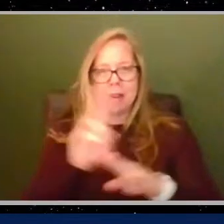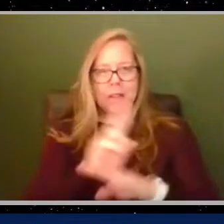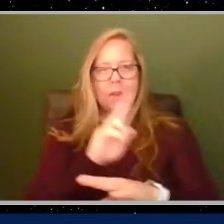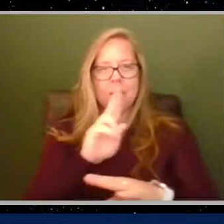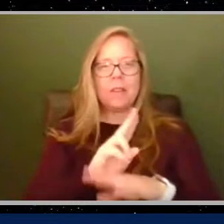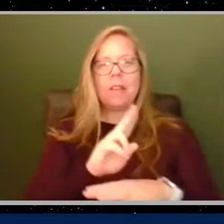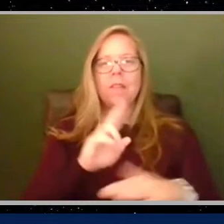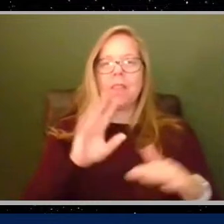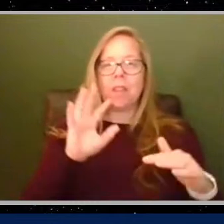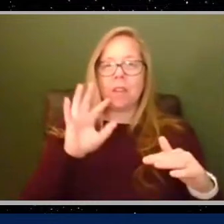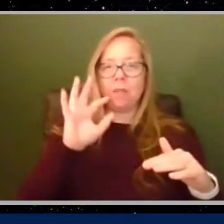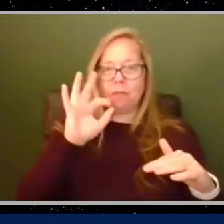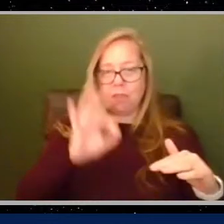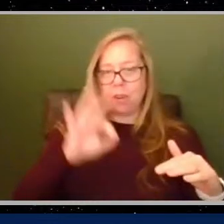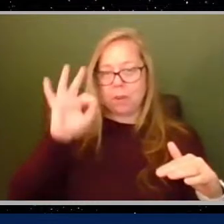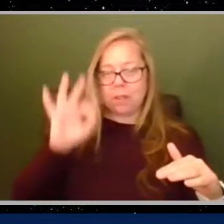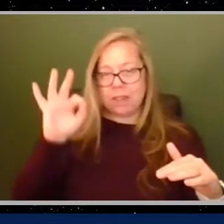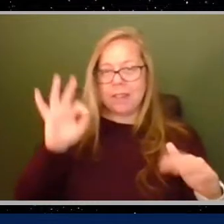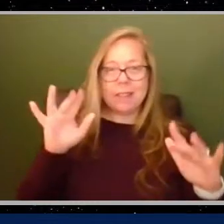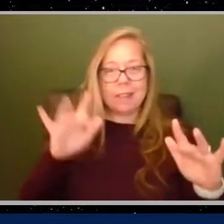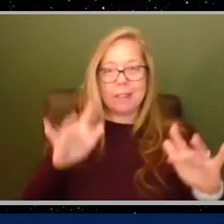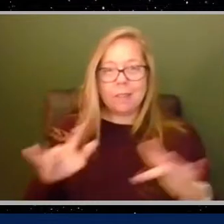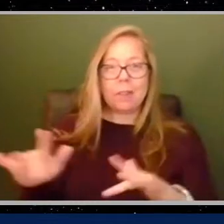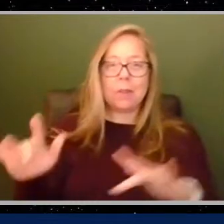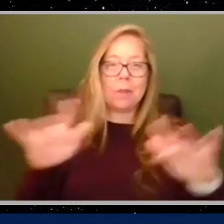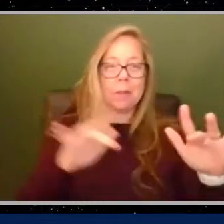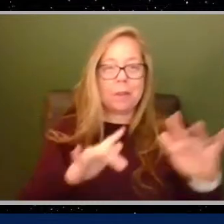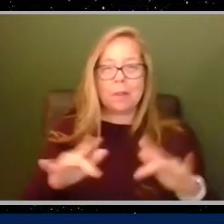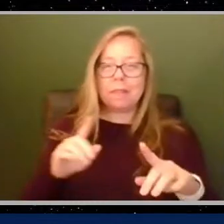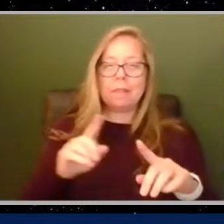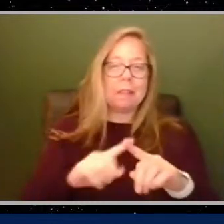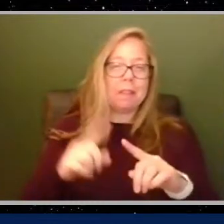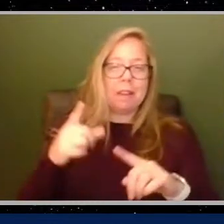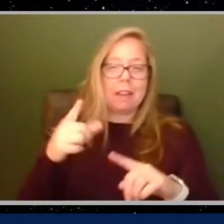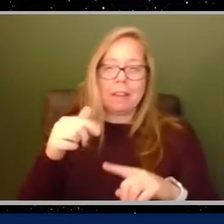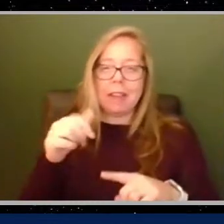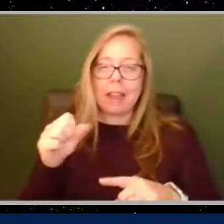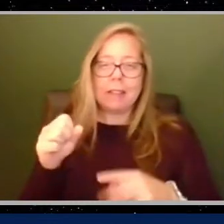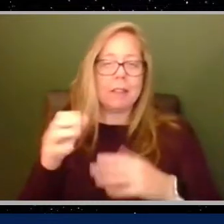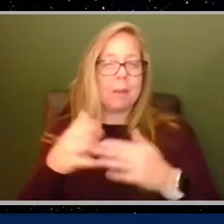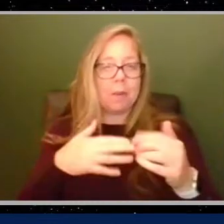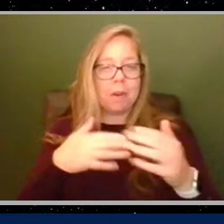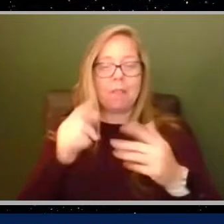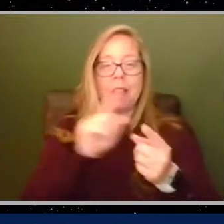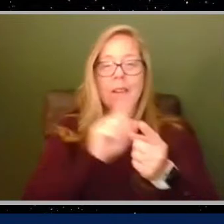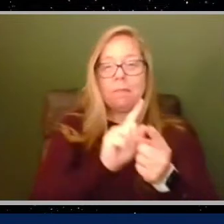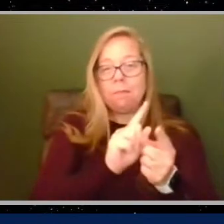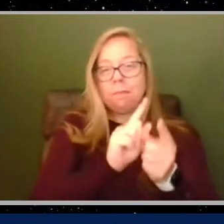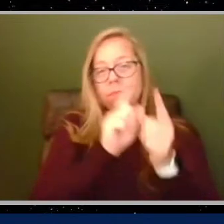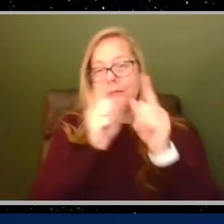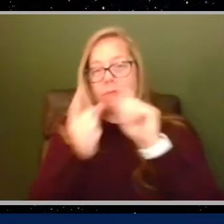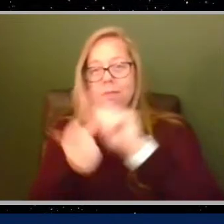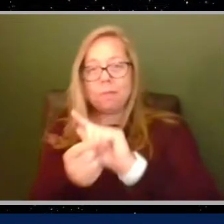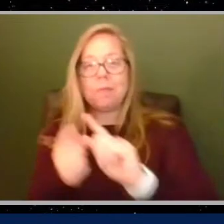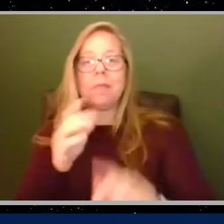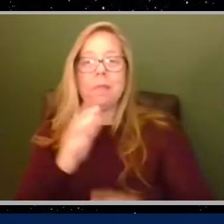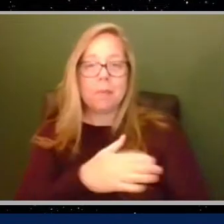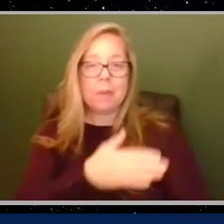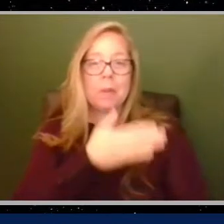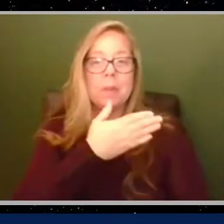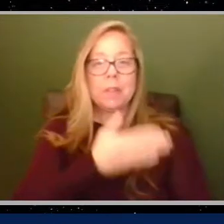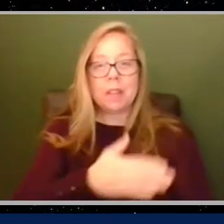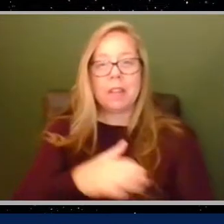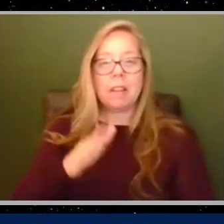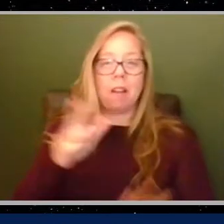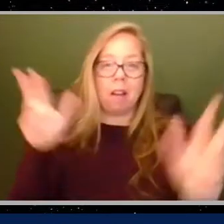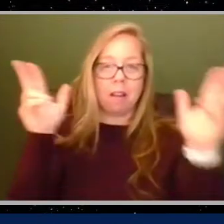that they recorded from the nebula, whether it's the types of gases there or whatever, and they converted that into audio. Right? It's not